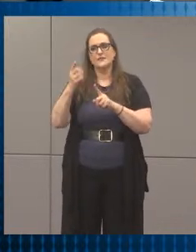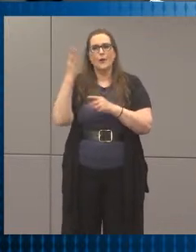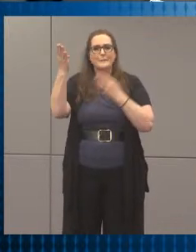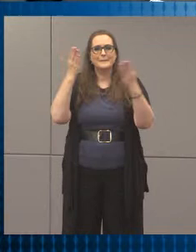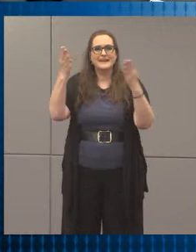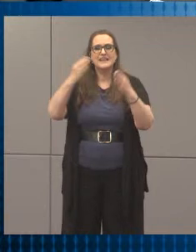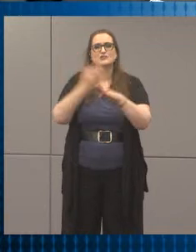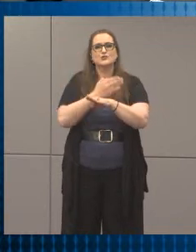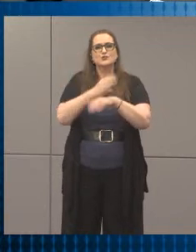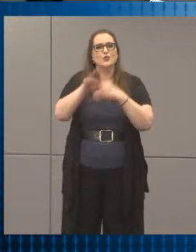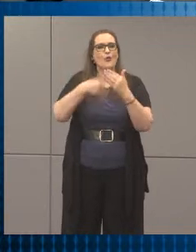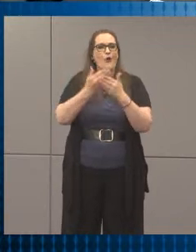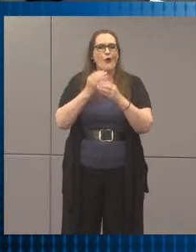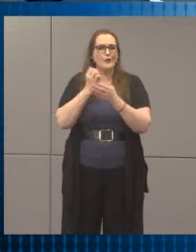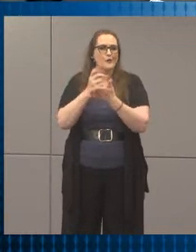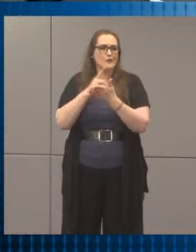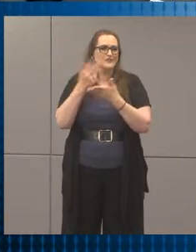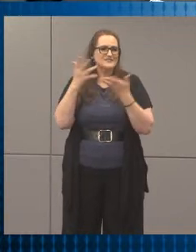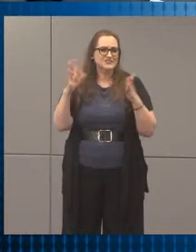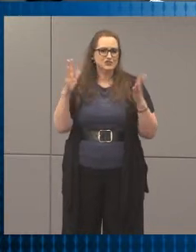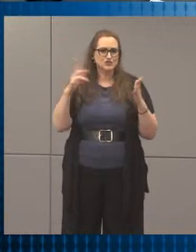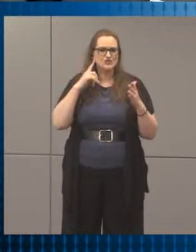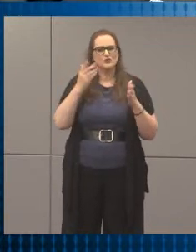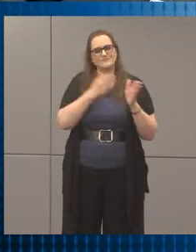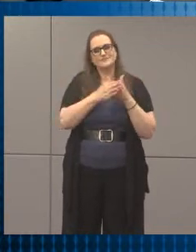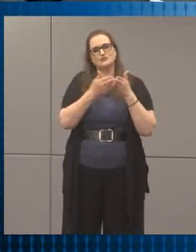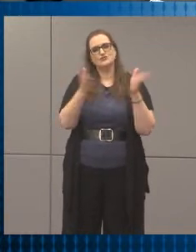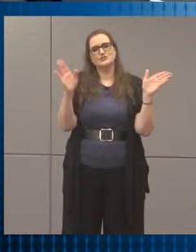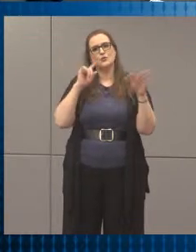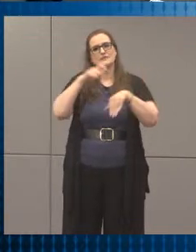once all approvals are out there. So a general timeline.